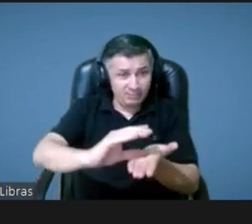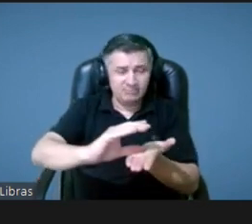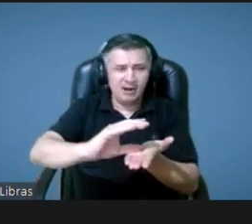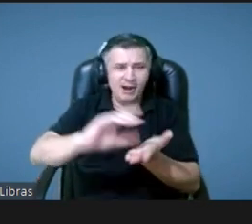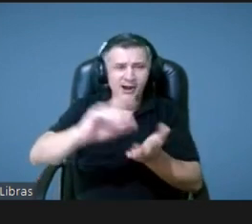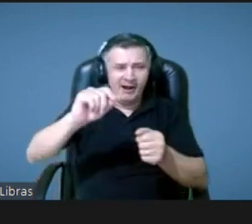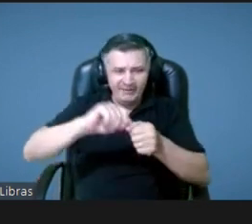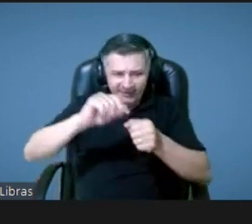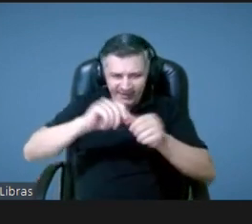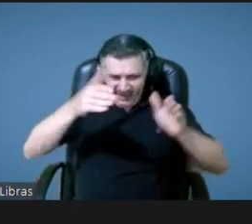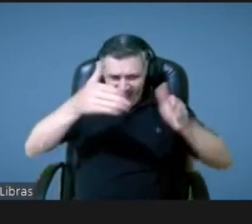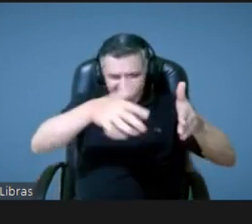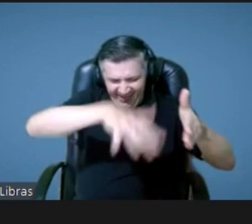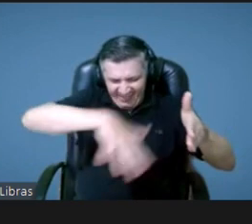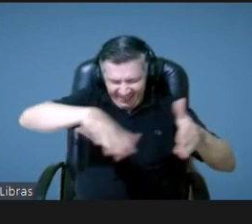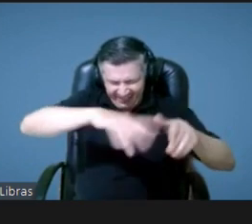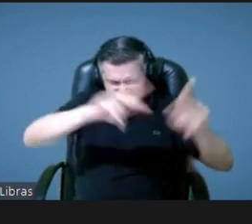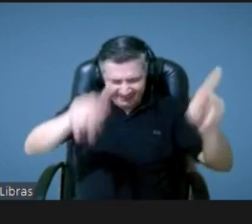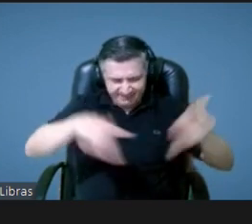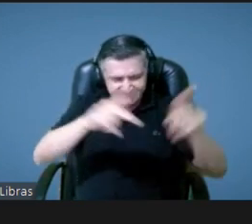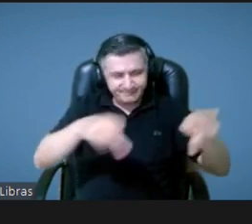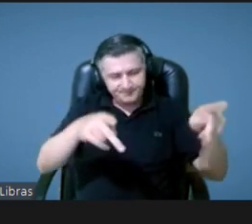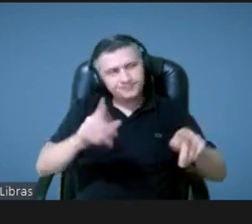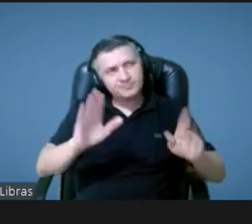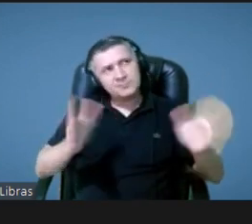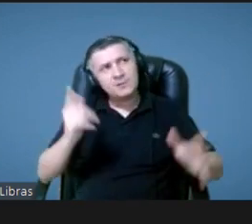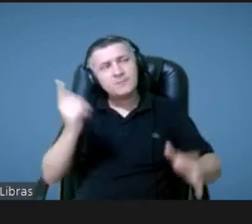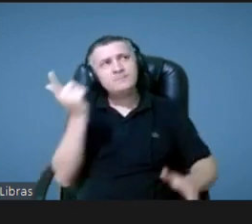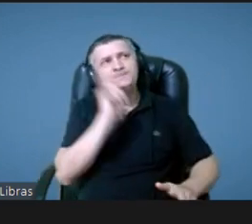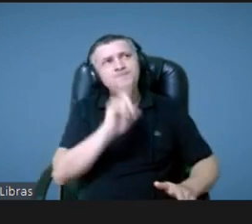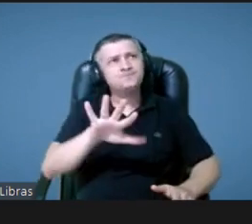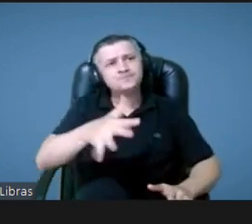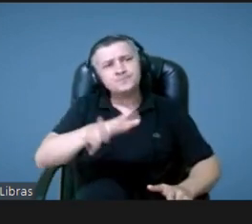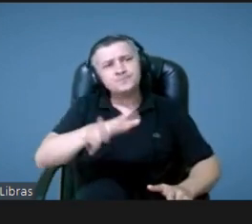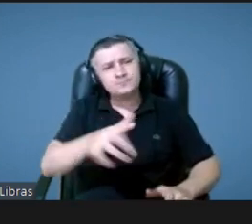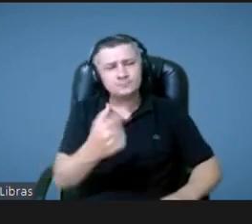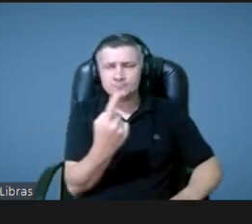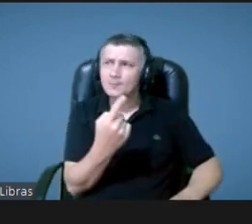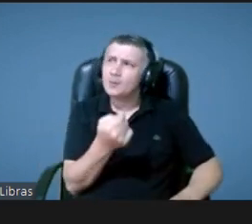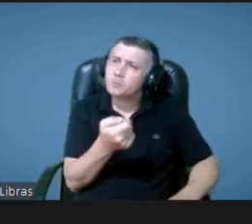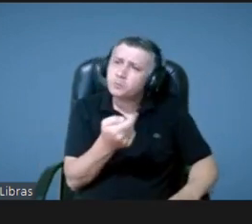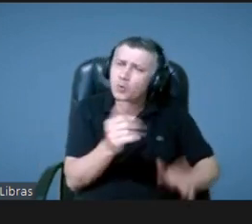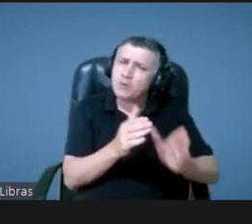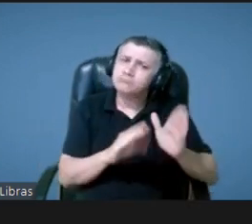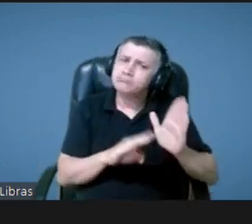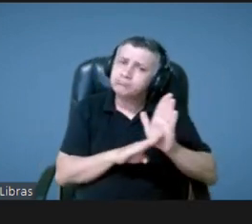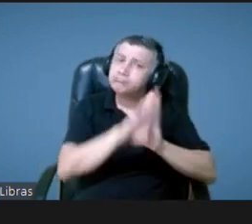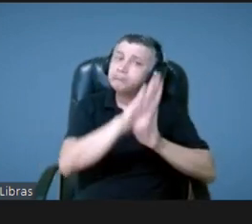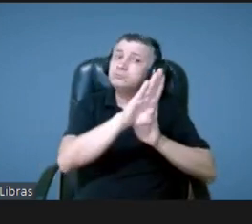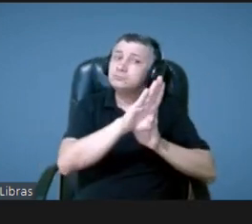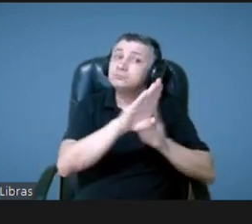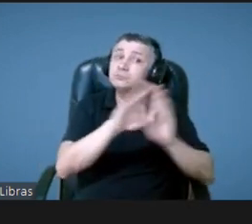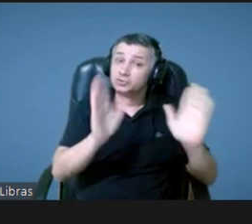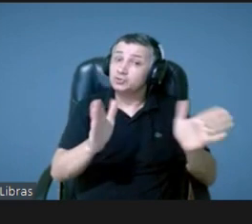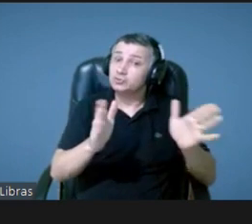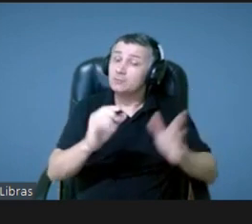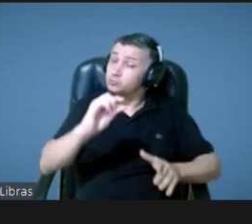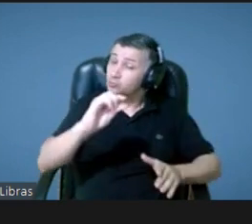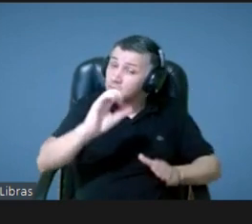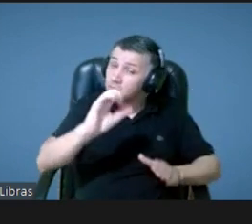presentation. We made investments in the shopping malls and this allowed us